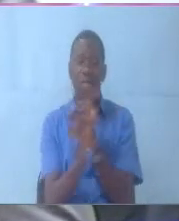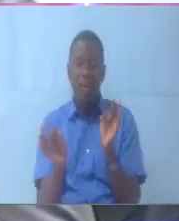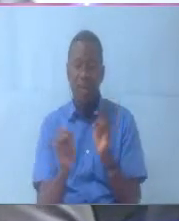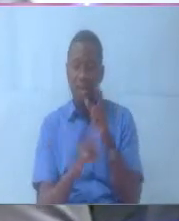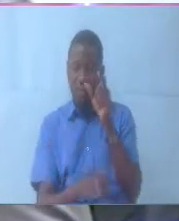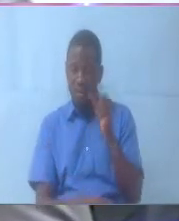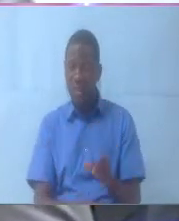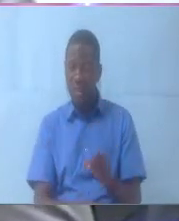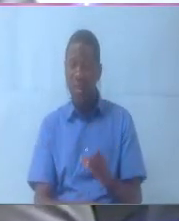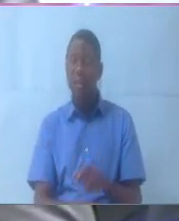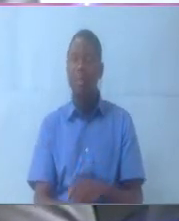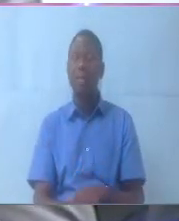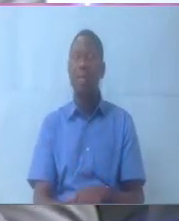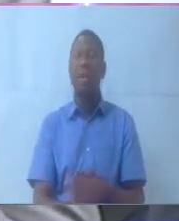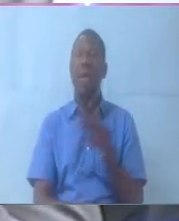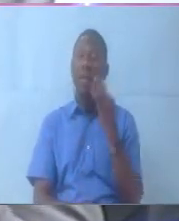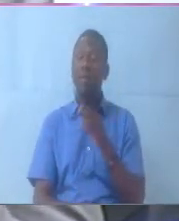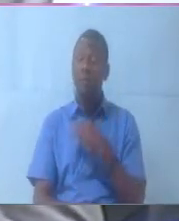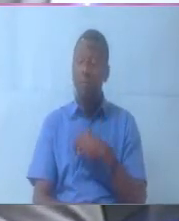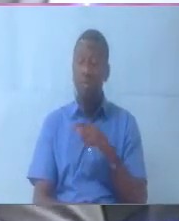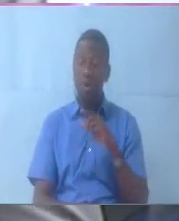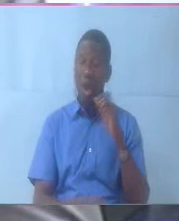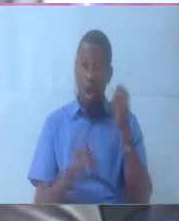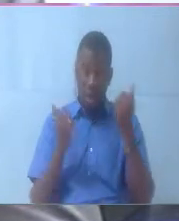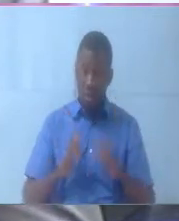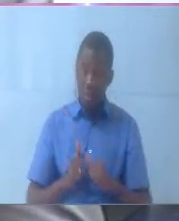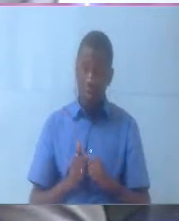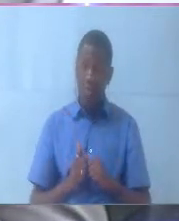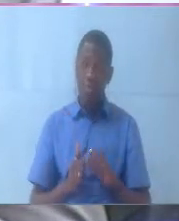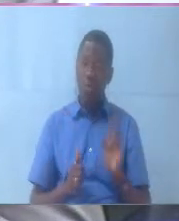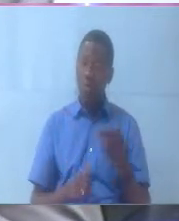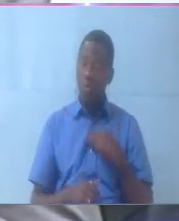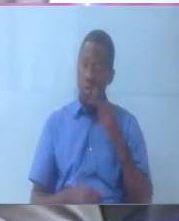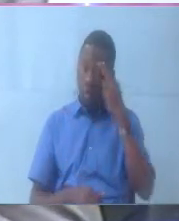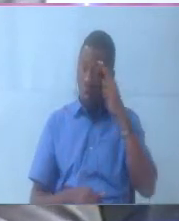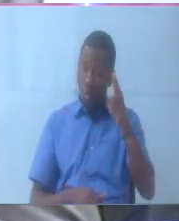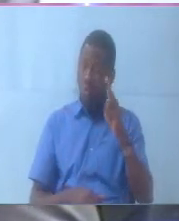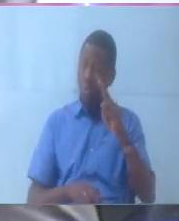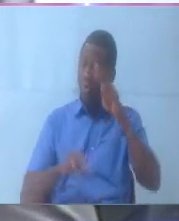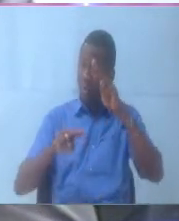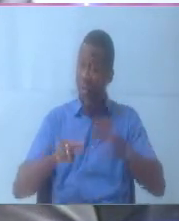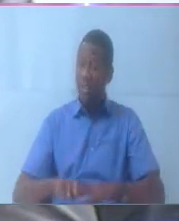if that is not met, we go on a sit-down strike, and